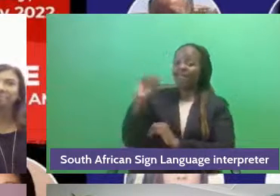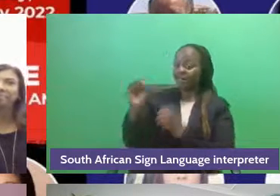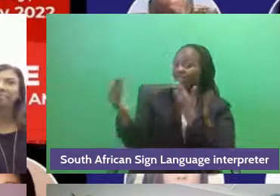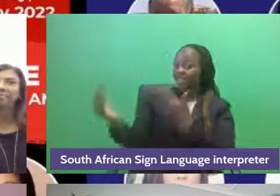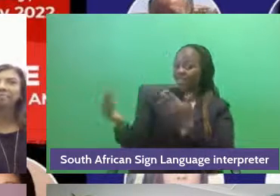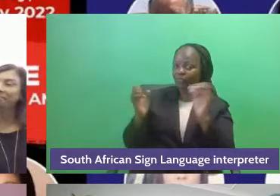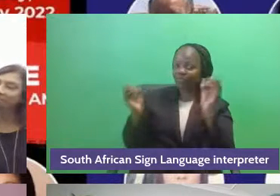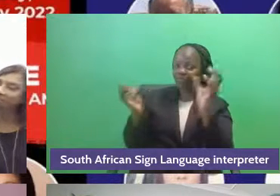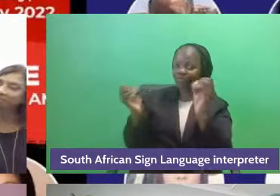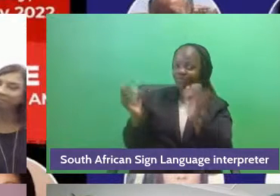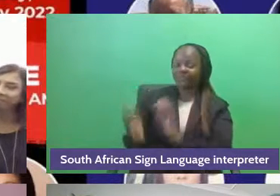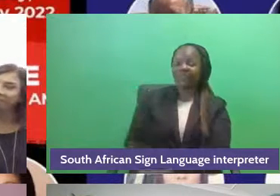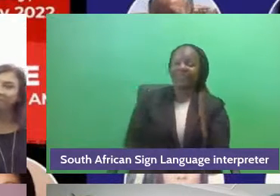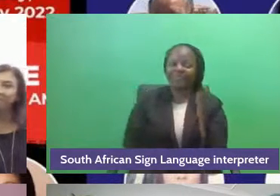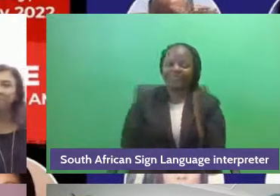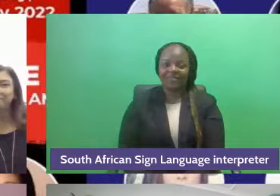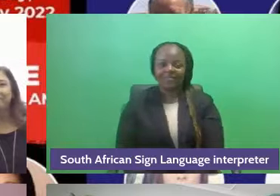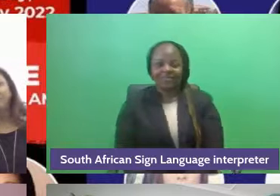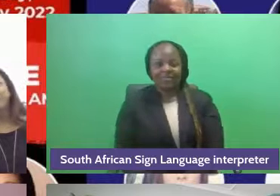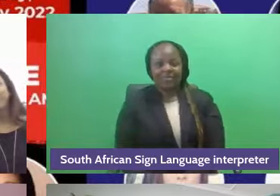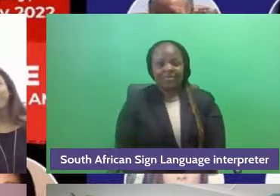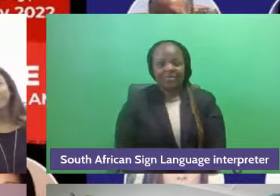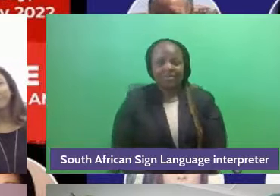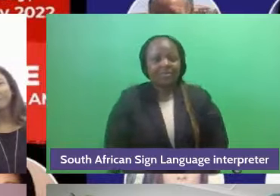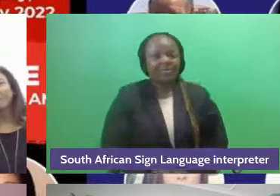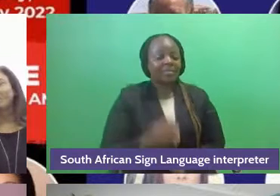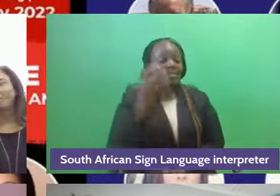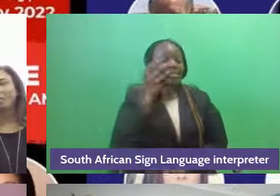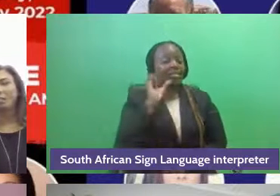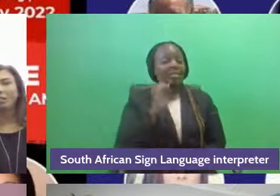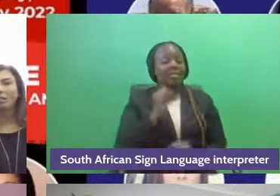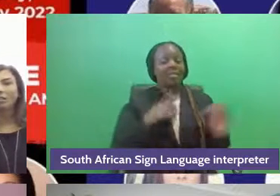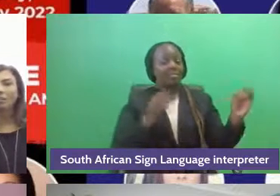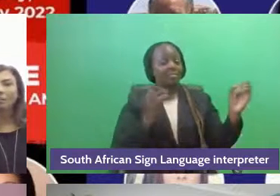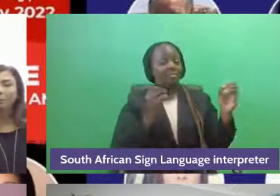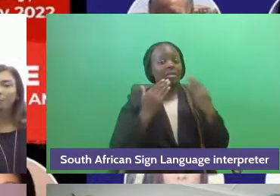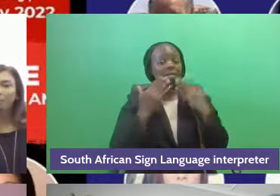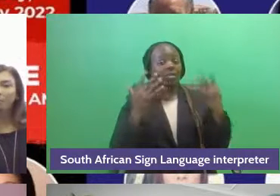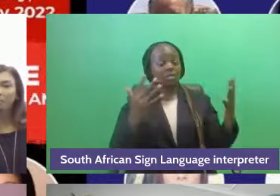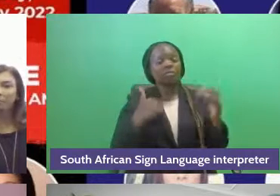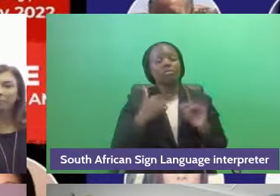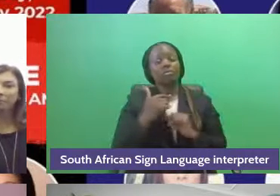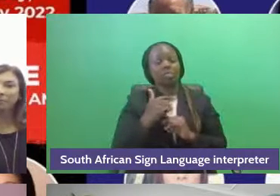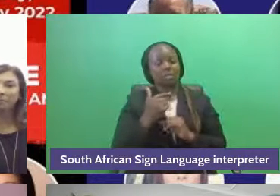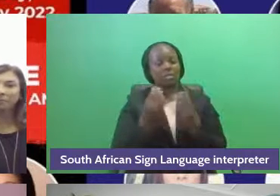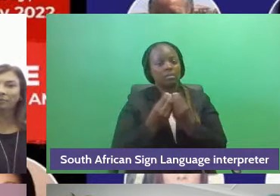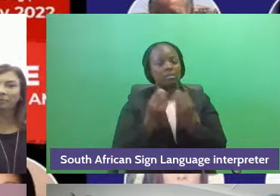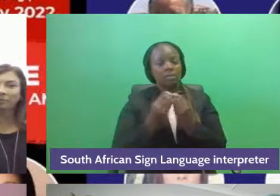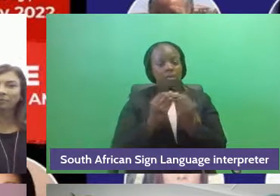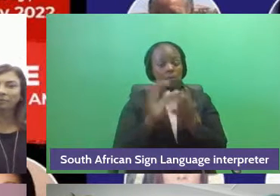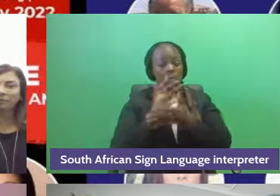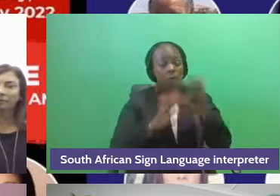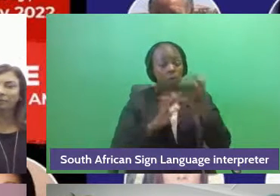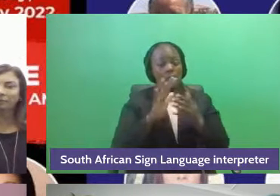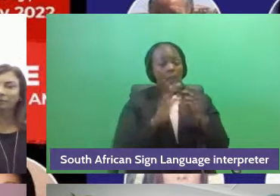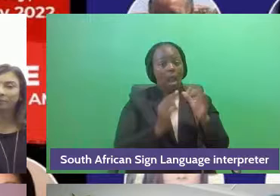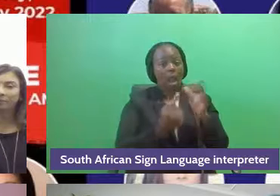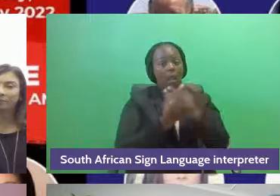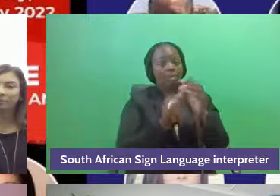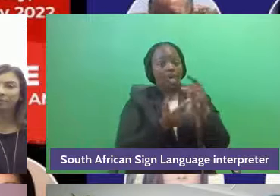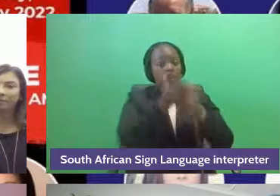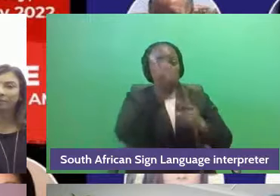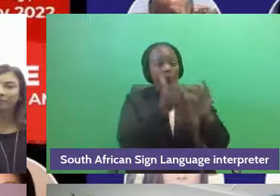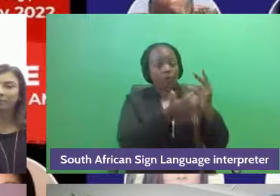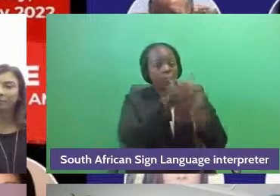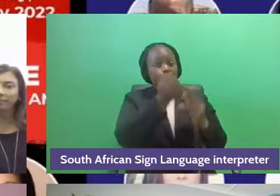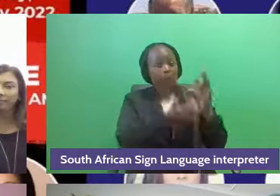Sanele. Thank you so much, Sanele, and thank you for also sharing your success story. And